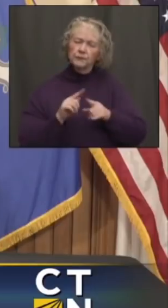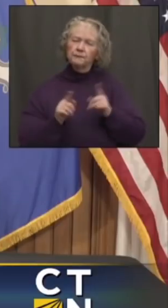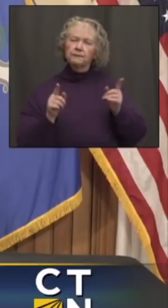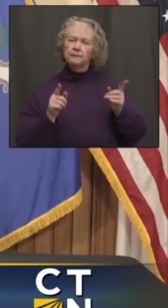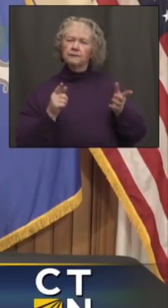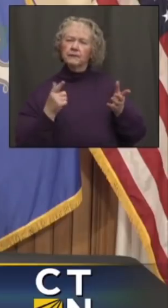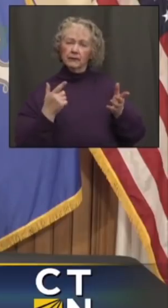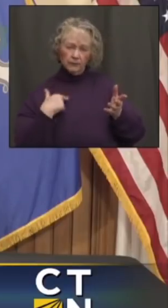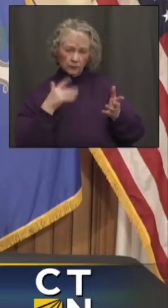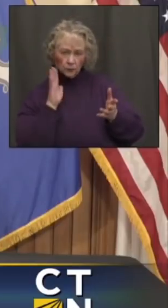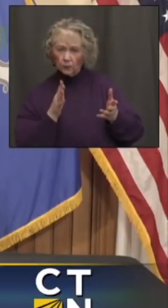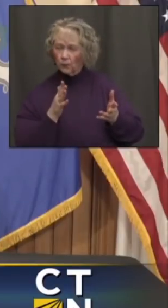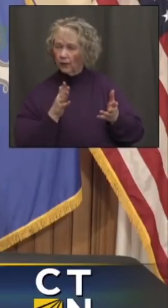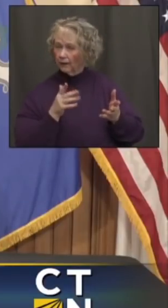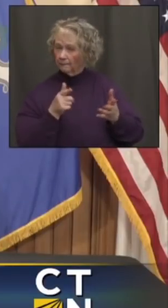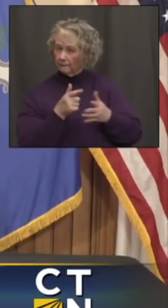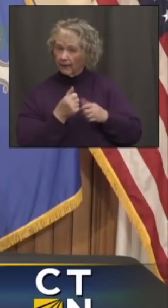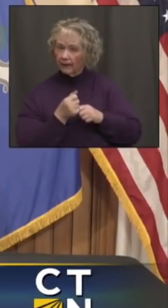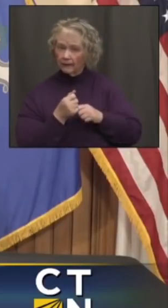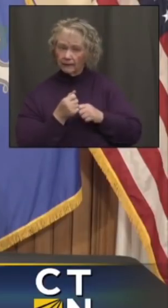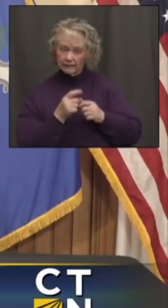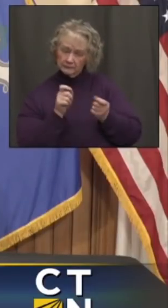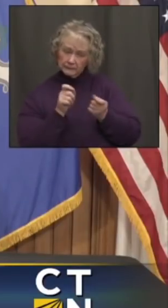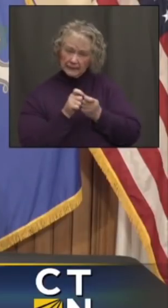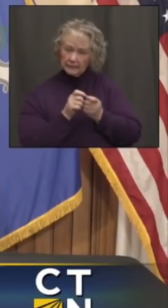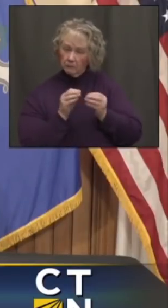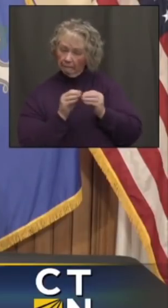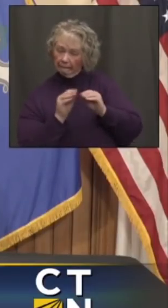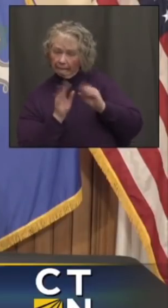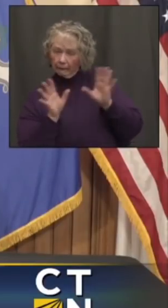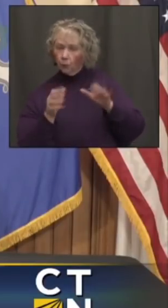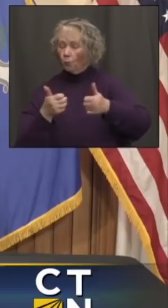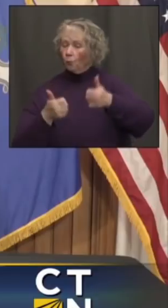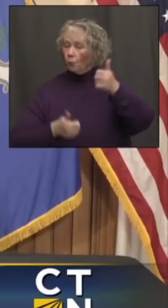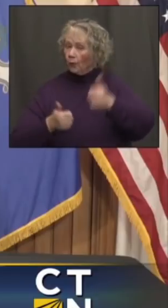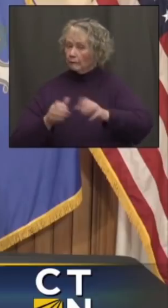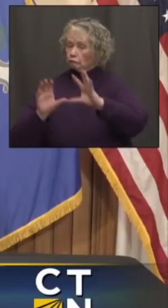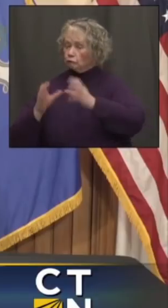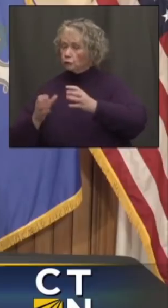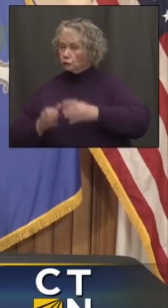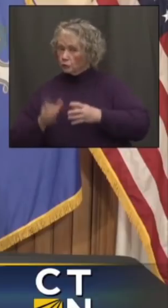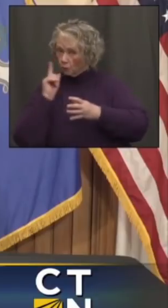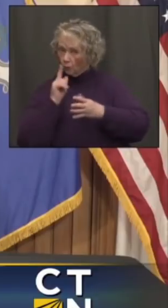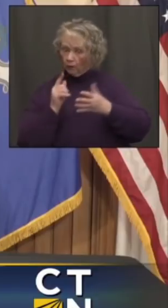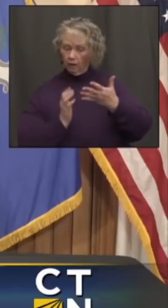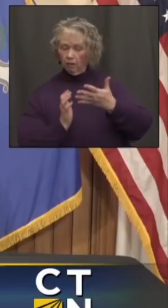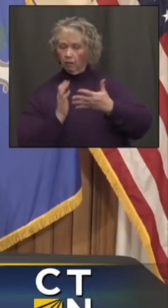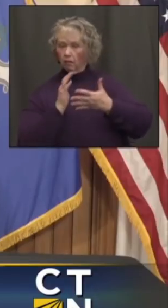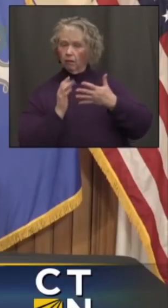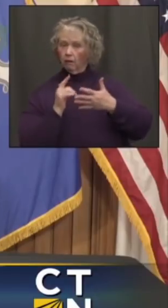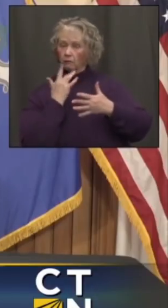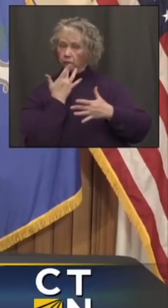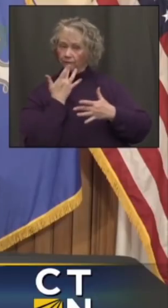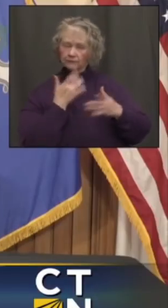this upcoming group that said, no, we should go first. So it's obviously a